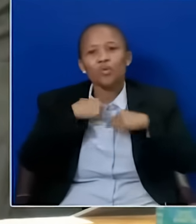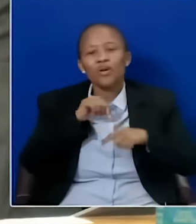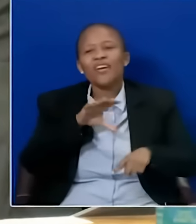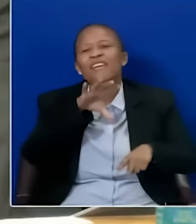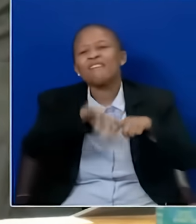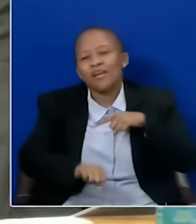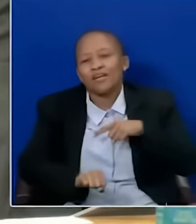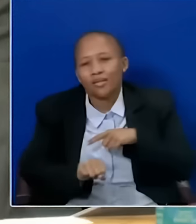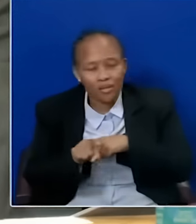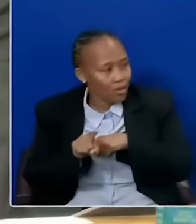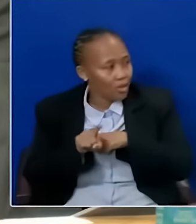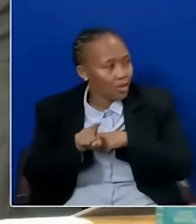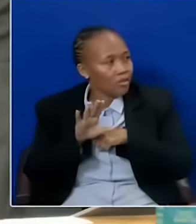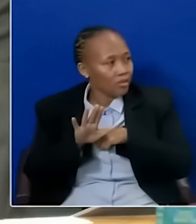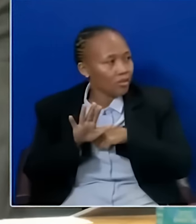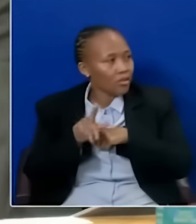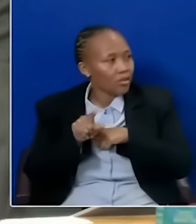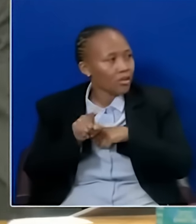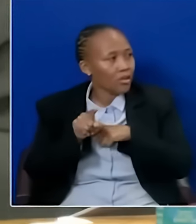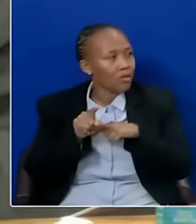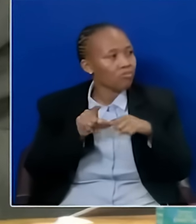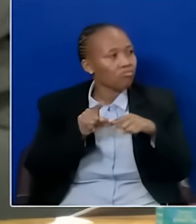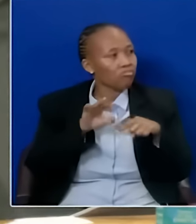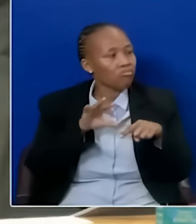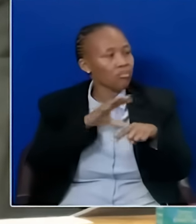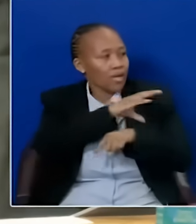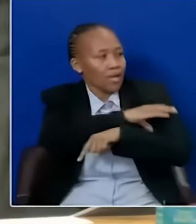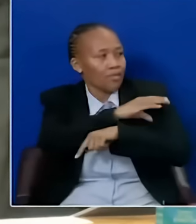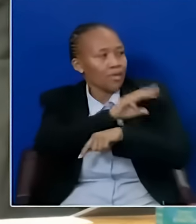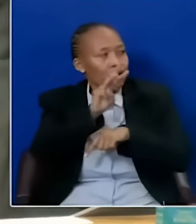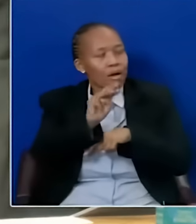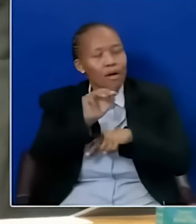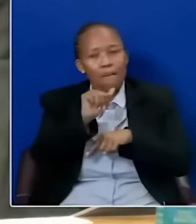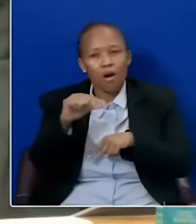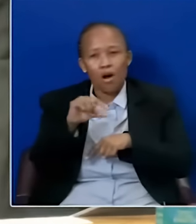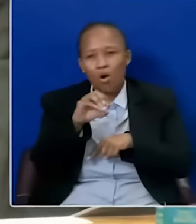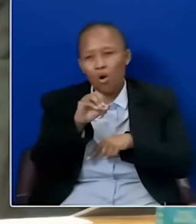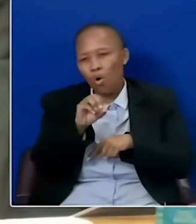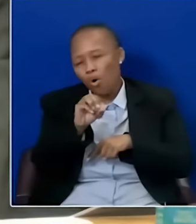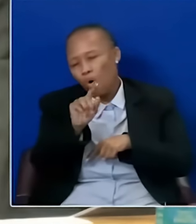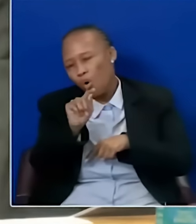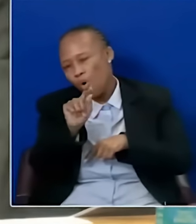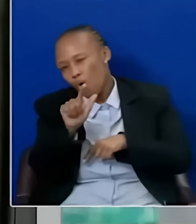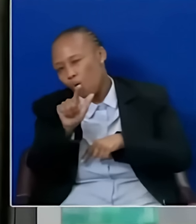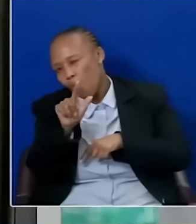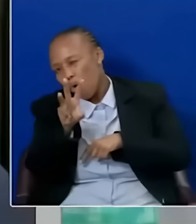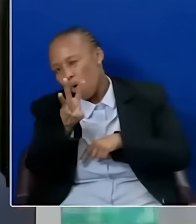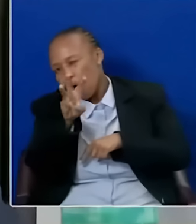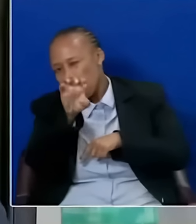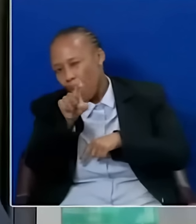Captain Makgotlwe's reliability as a witness in this case to be used in this case.